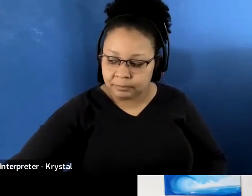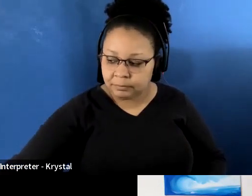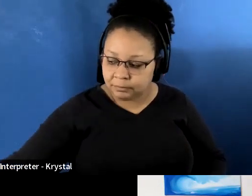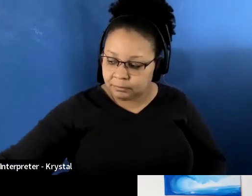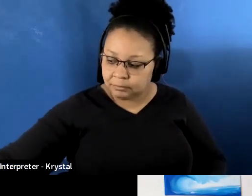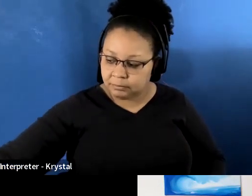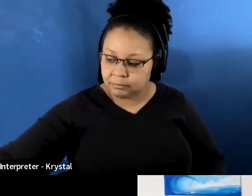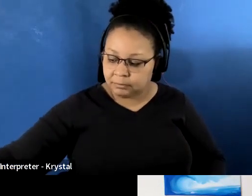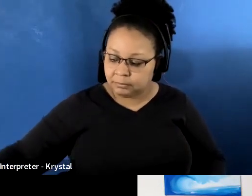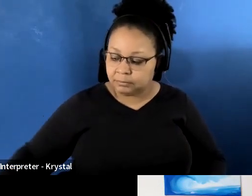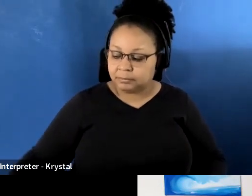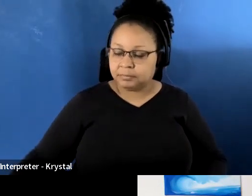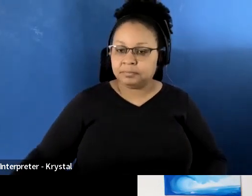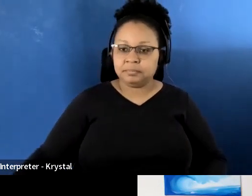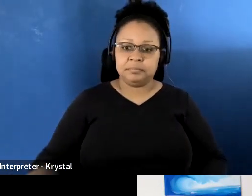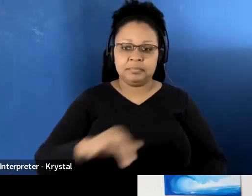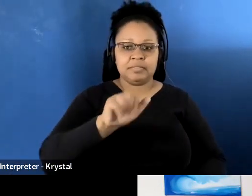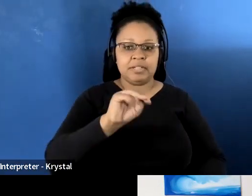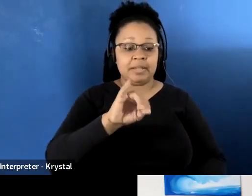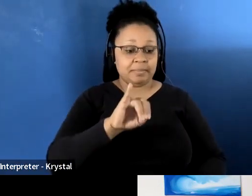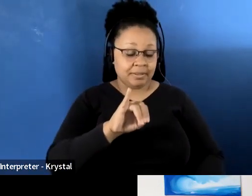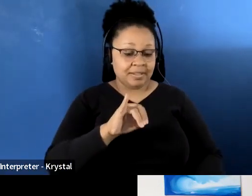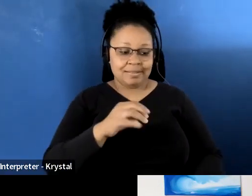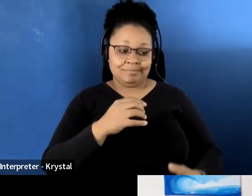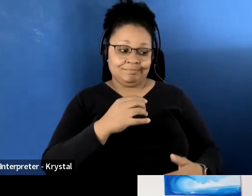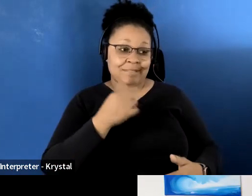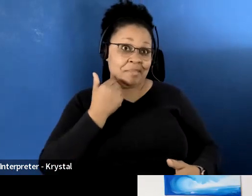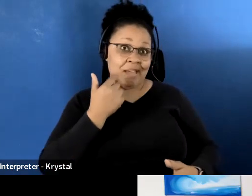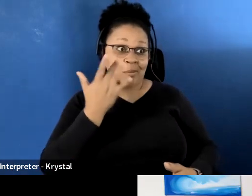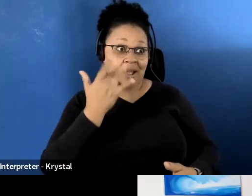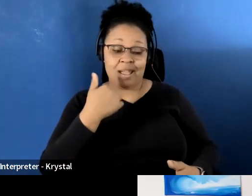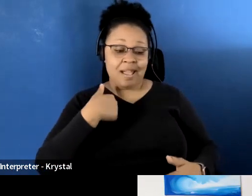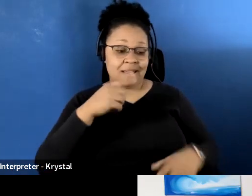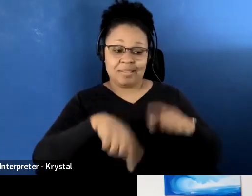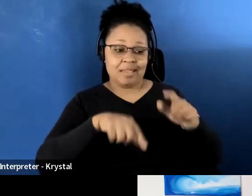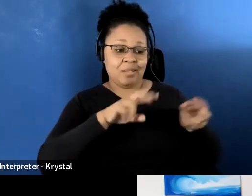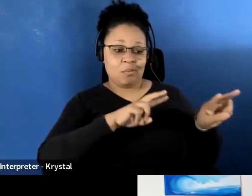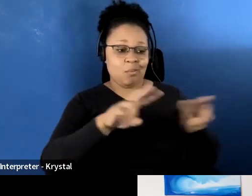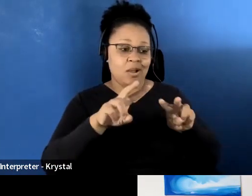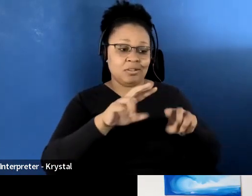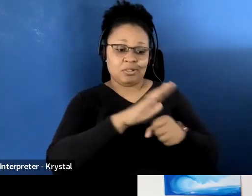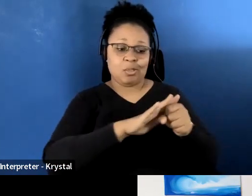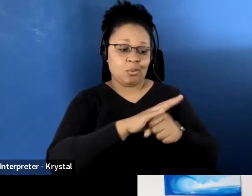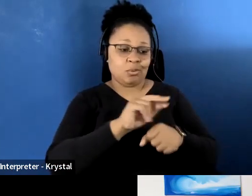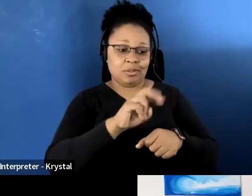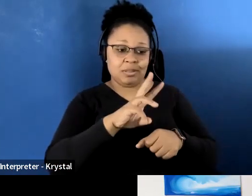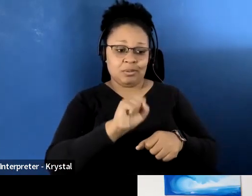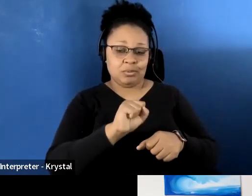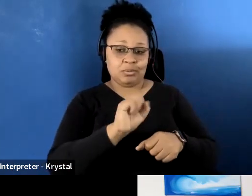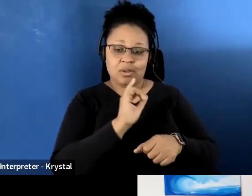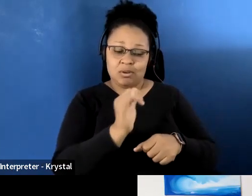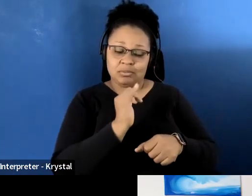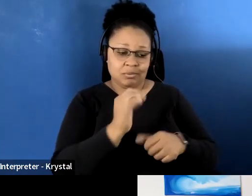so we're both from Idaho and I can't even watch the local news. So I've grounded myself from that too, because we are Idaho.